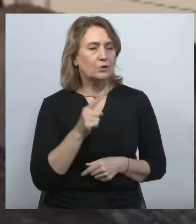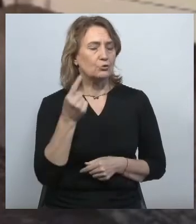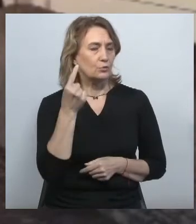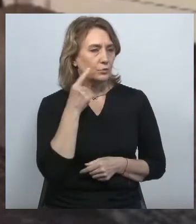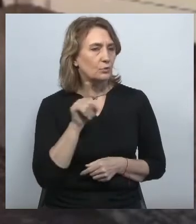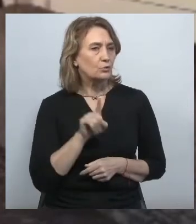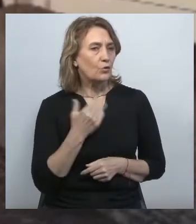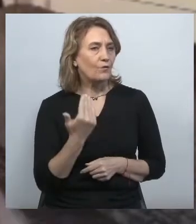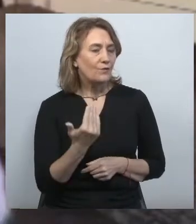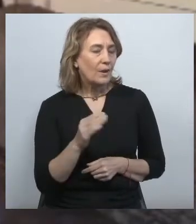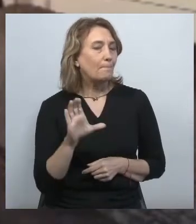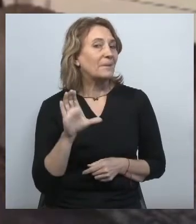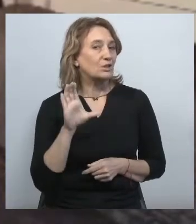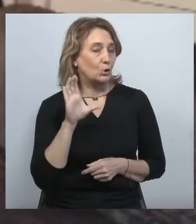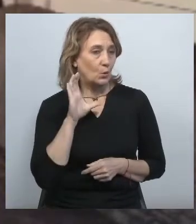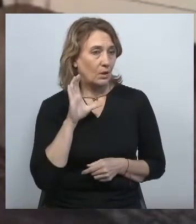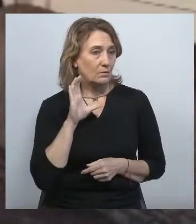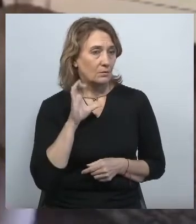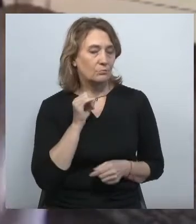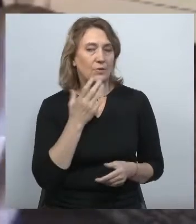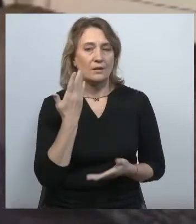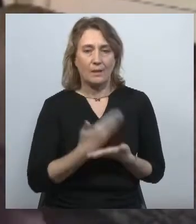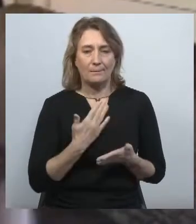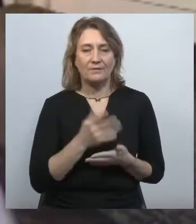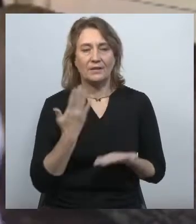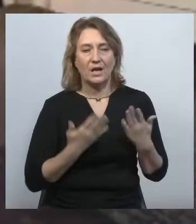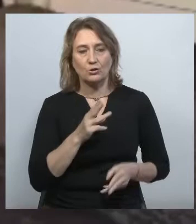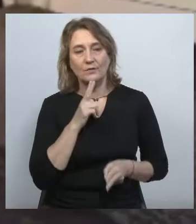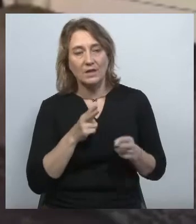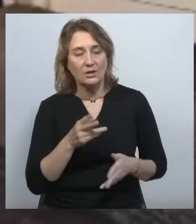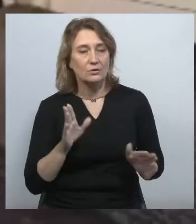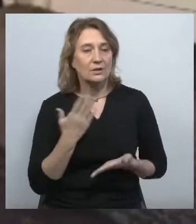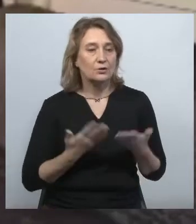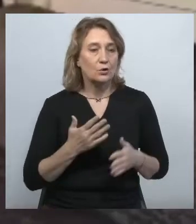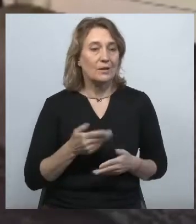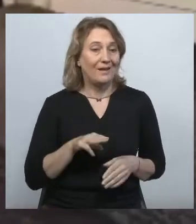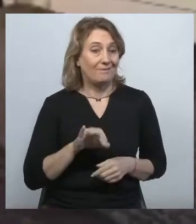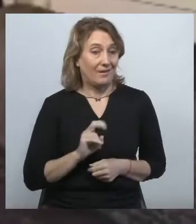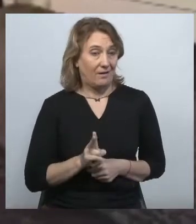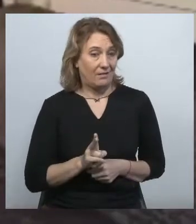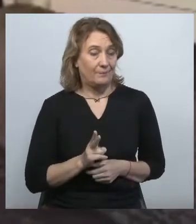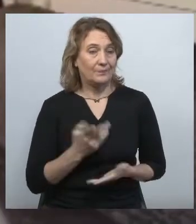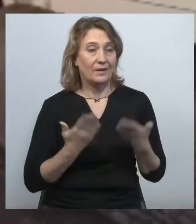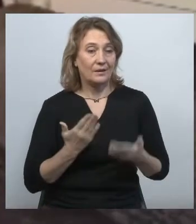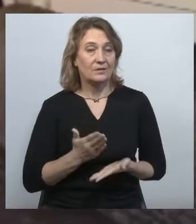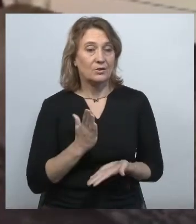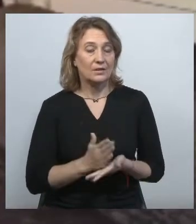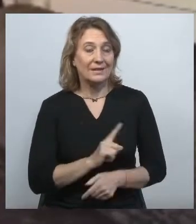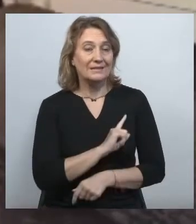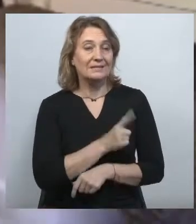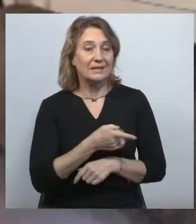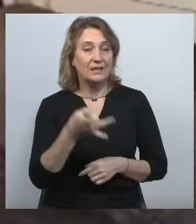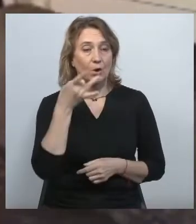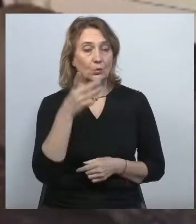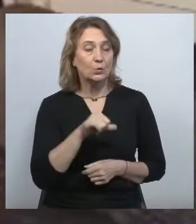they complain. And if you have a strong culture of self-regulation, a strong culture of